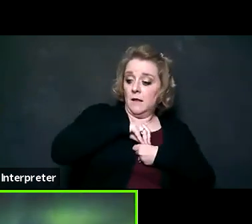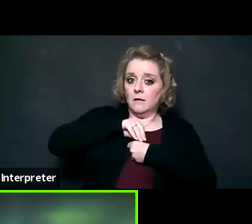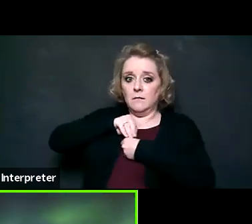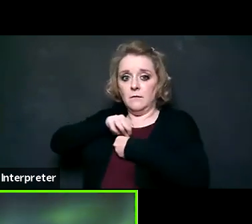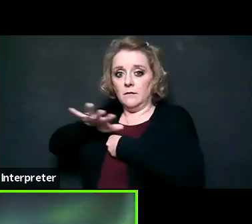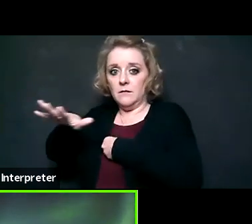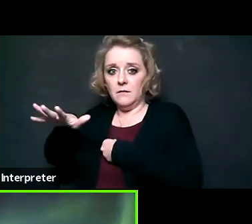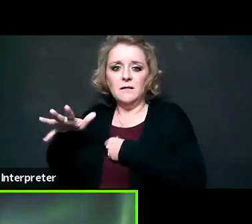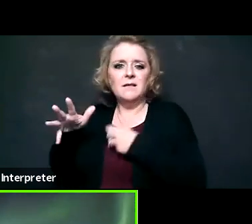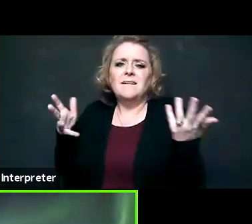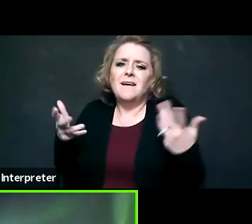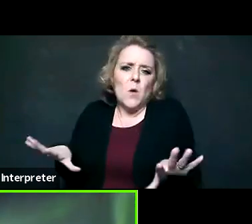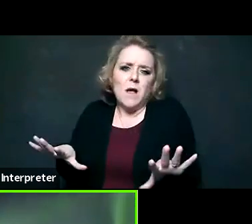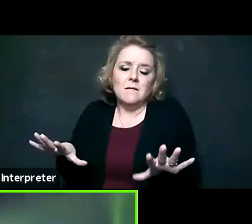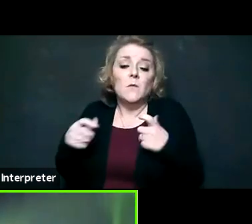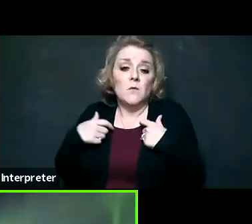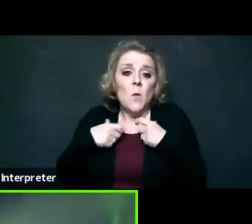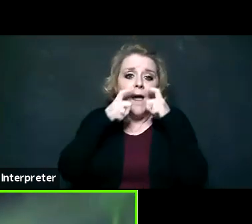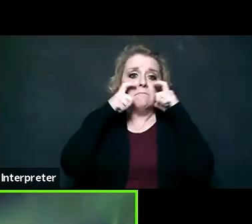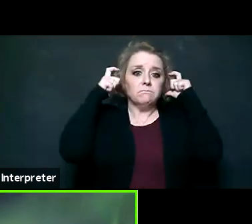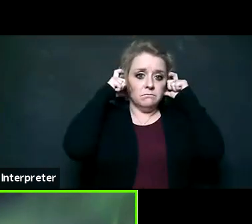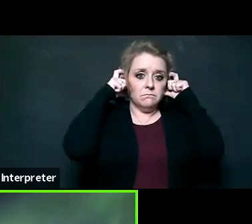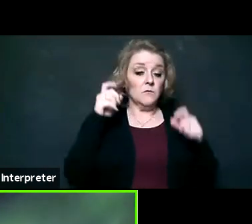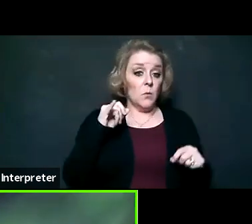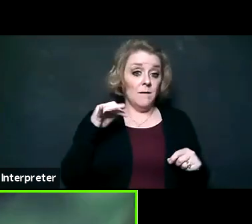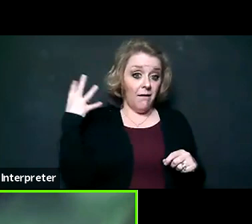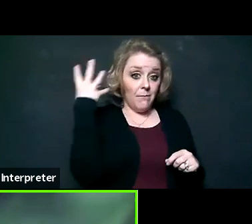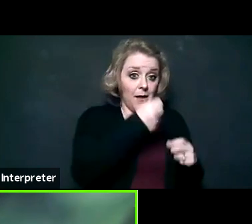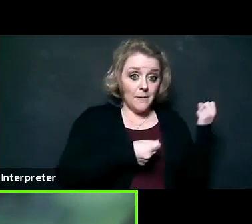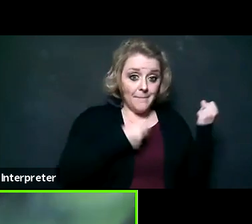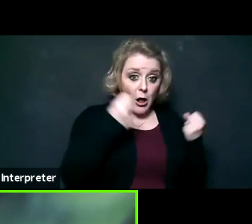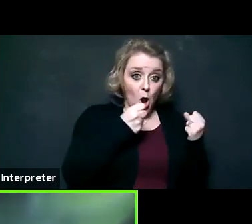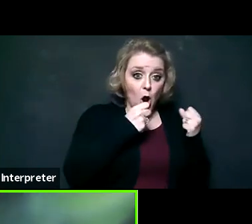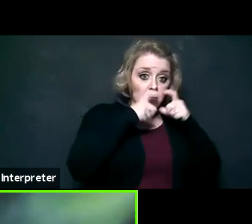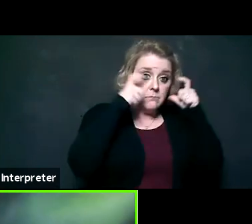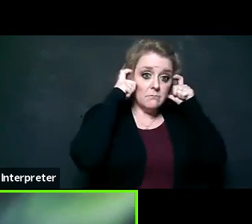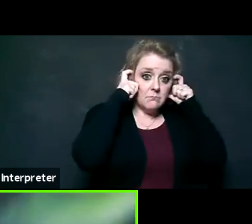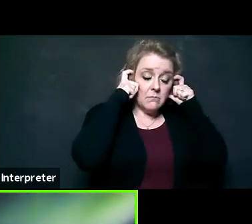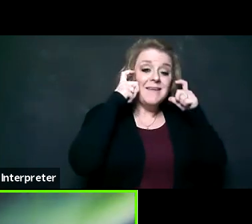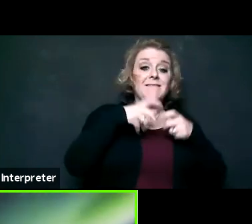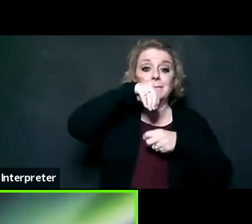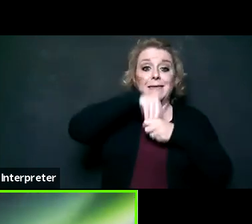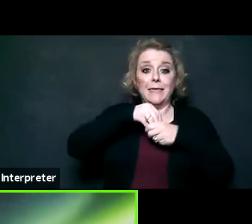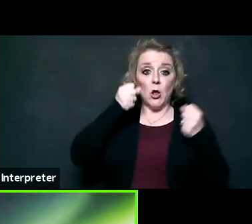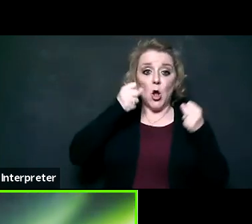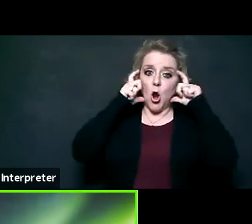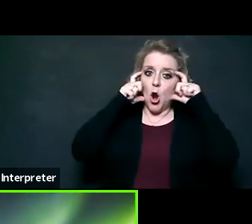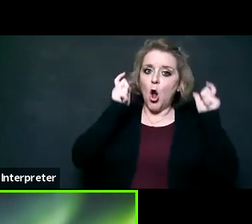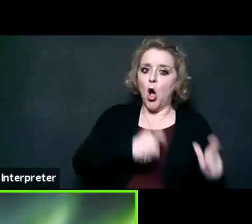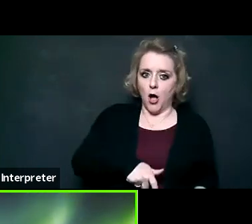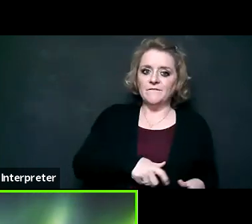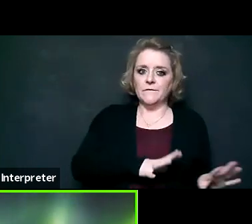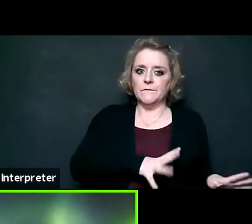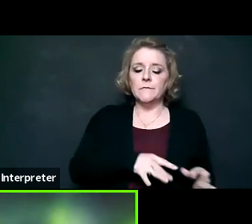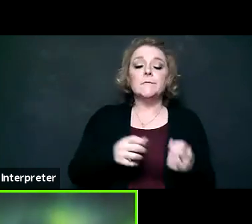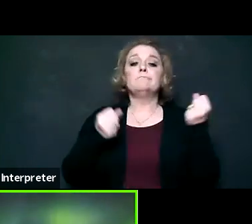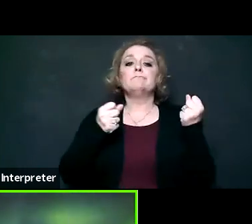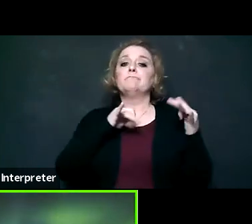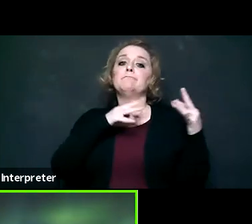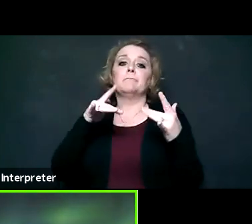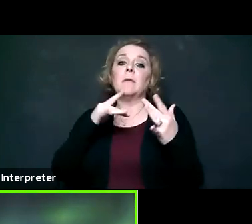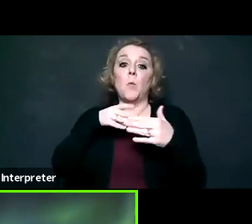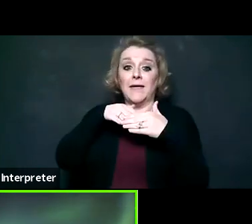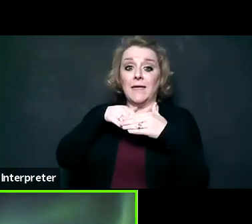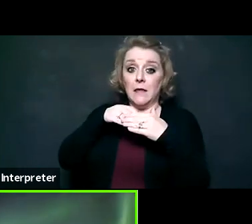Do I take my mask off of my car? You bet. Do I take my mask off if I'm going to United? I do until I hit that door, and that mask is immediately